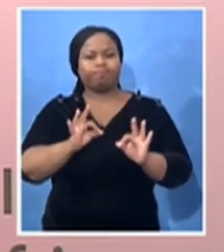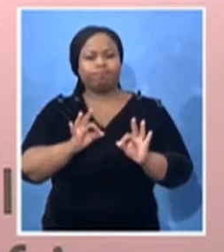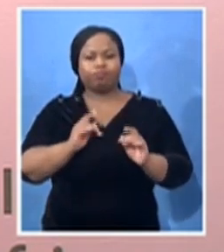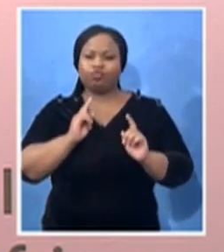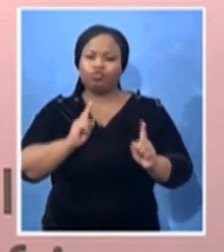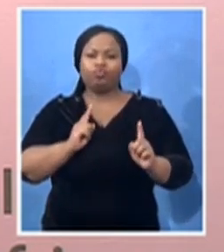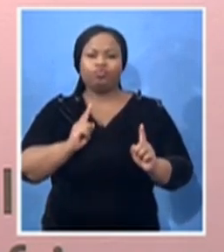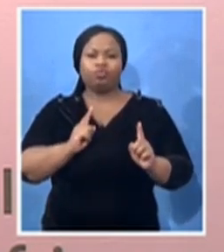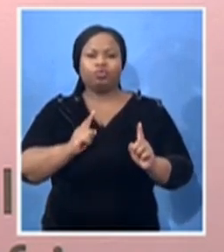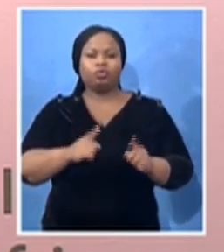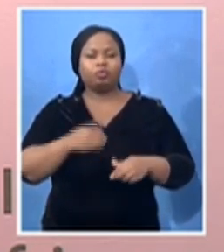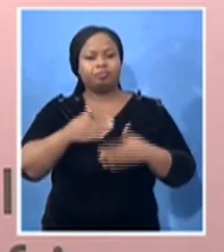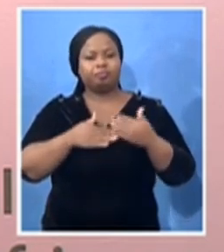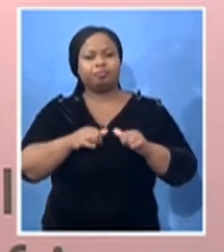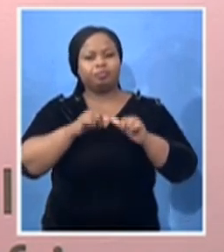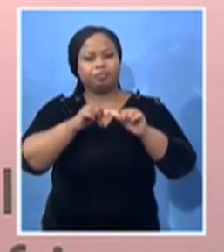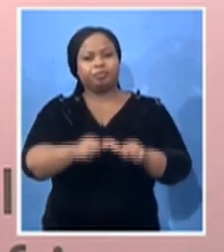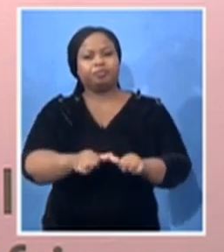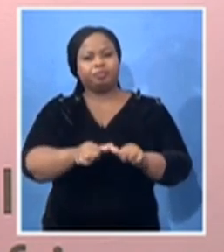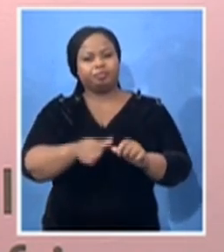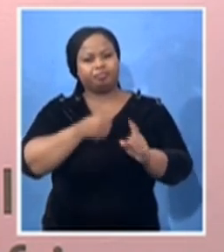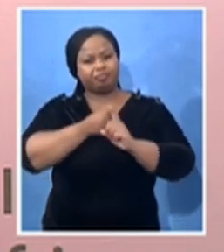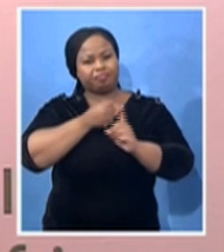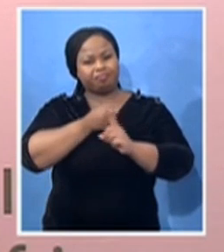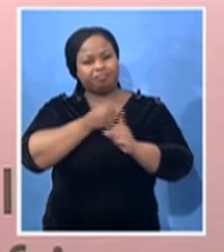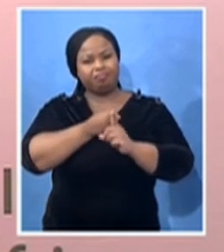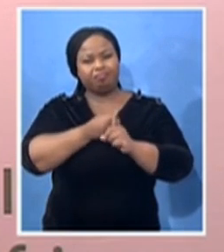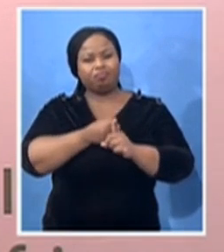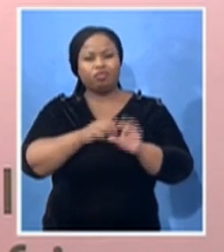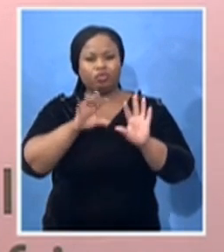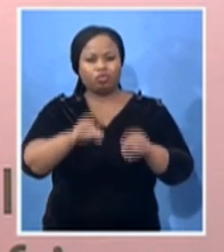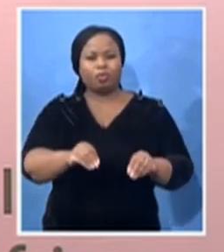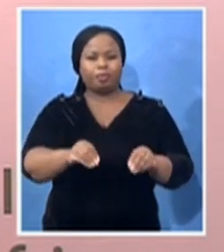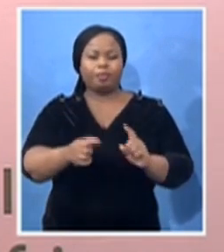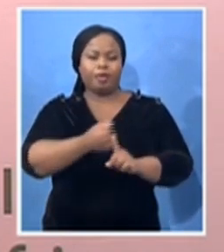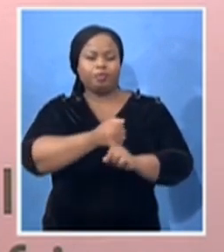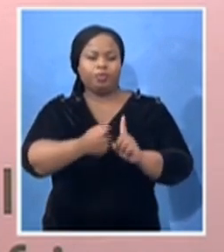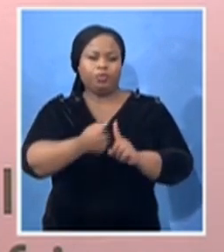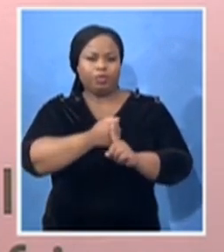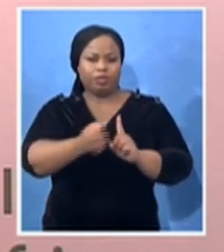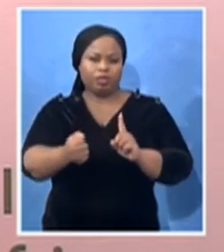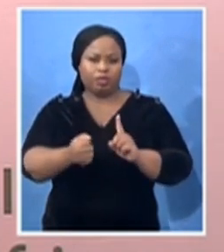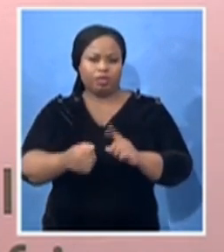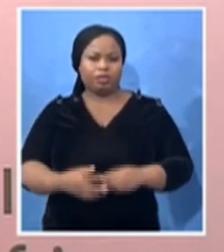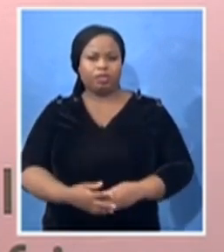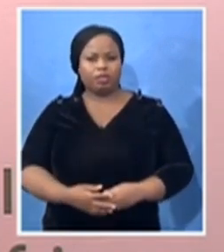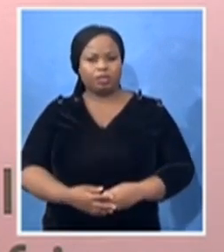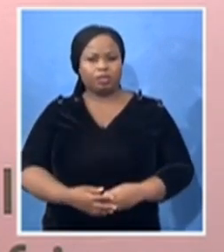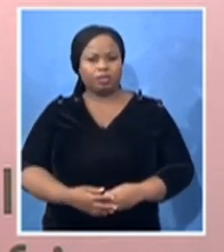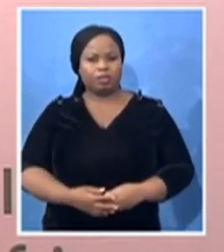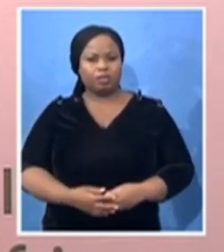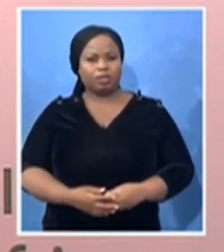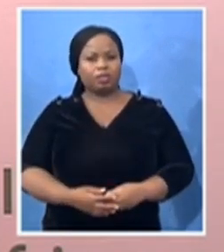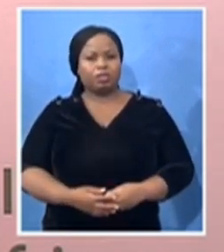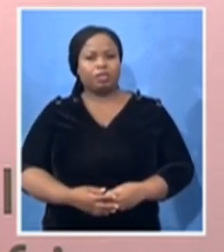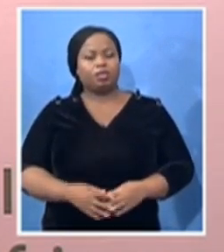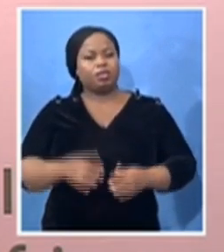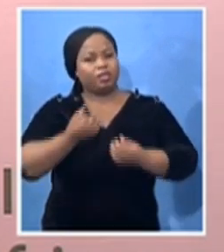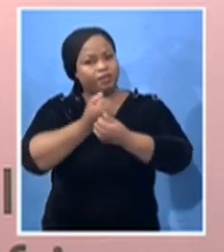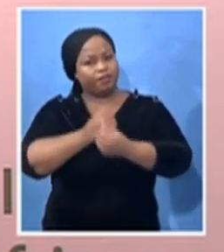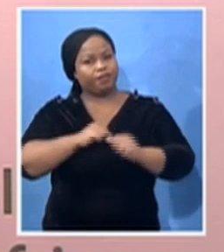such abuse, and that the flame of freedom, of